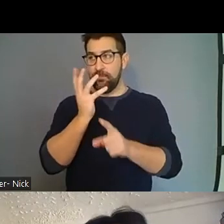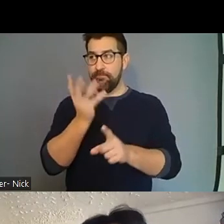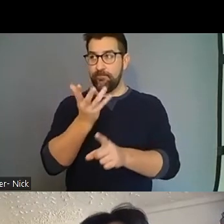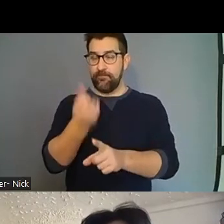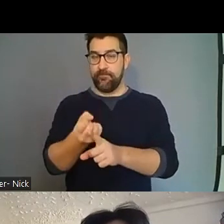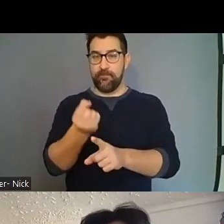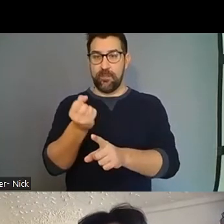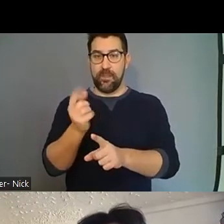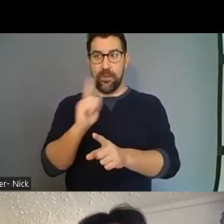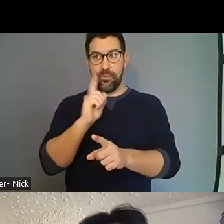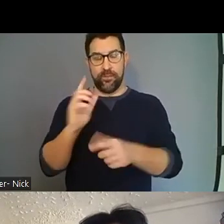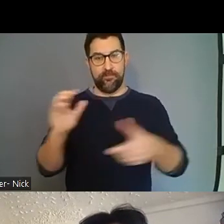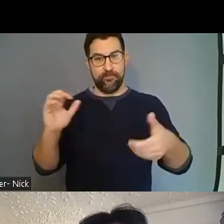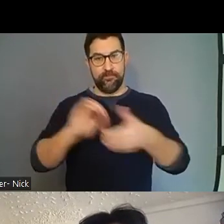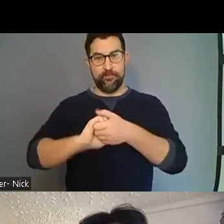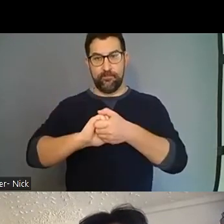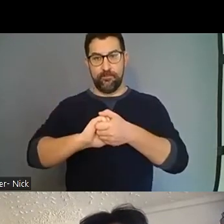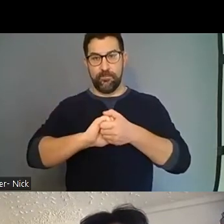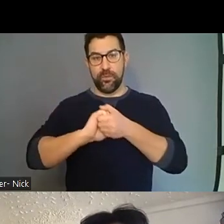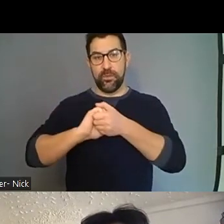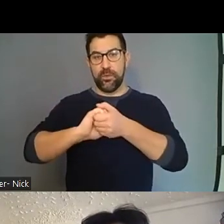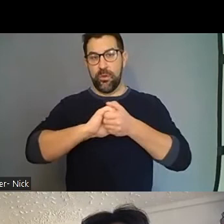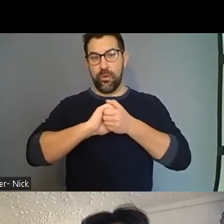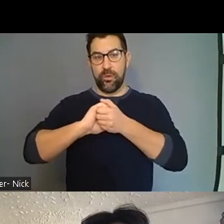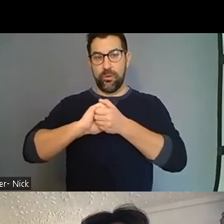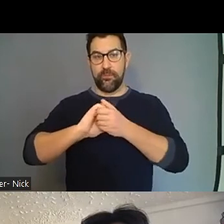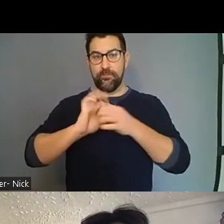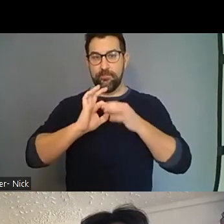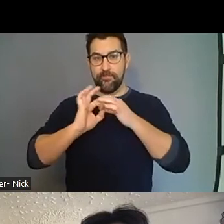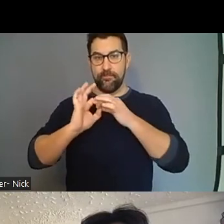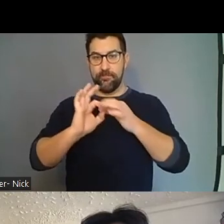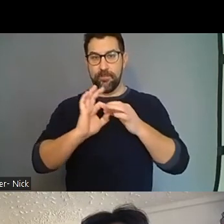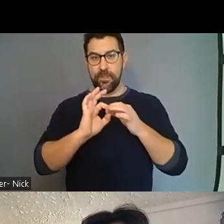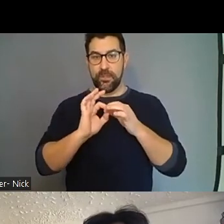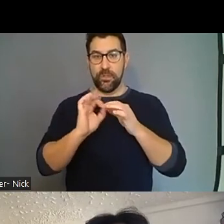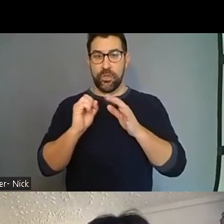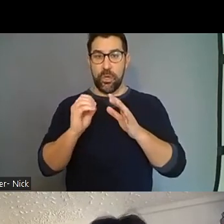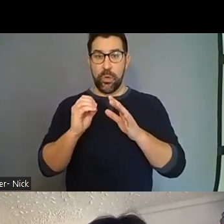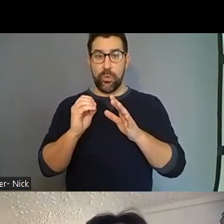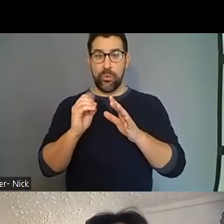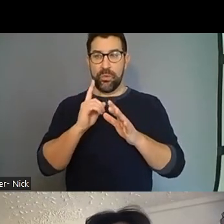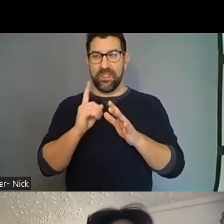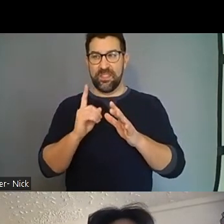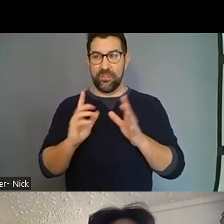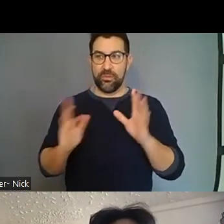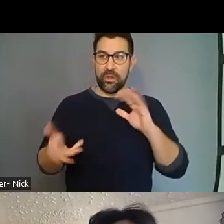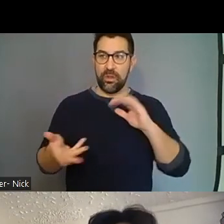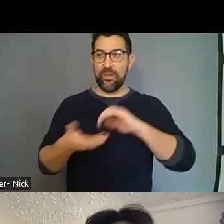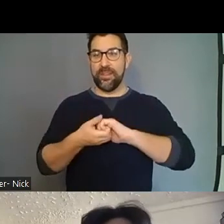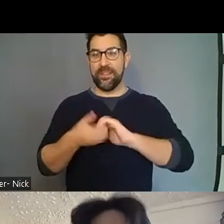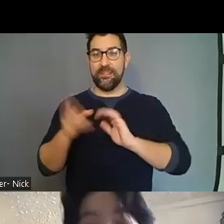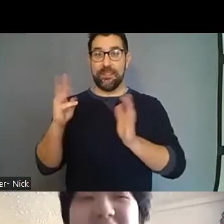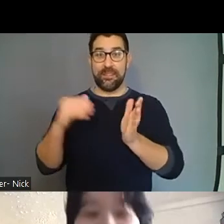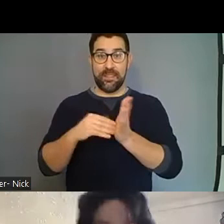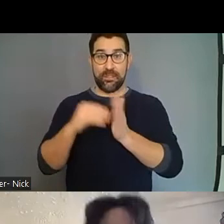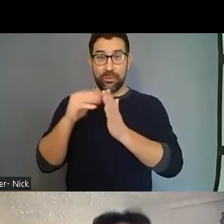just unites us all. And so to kind of unite all 6,000 students, which is a lot of people